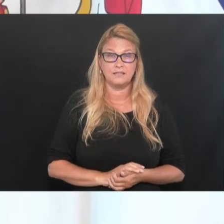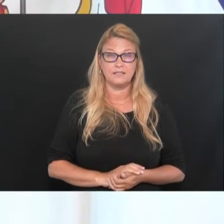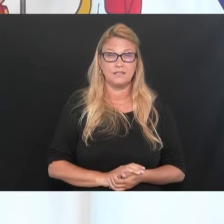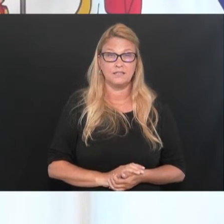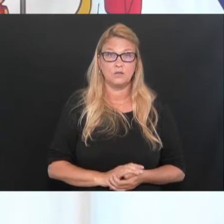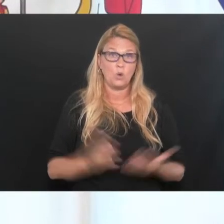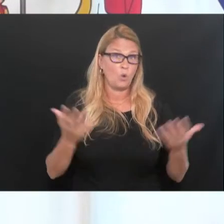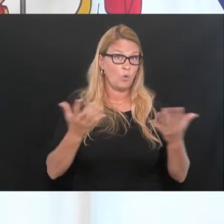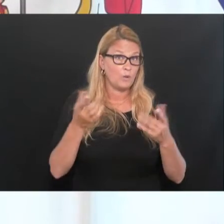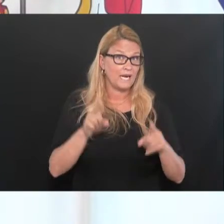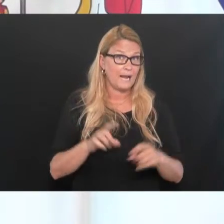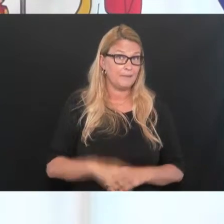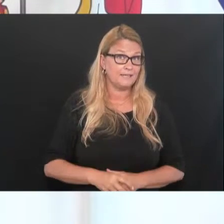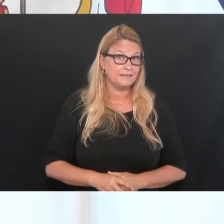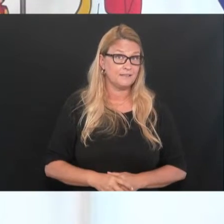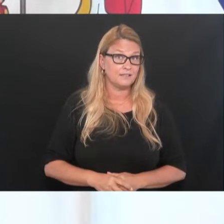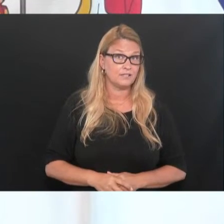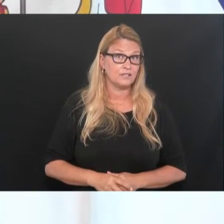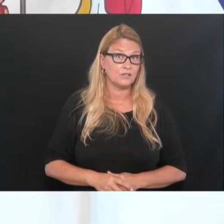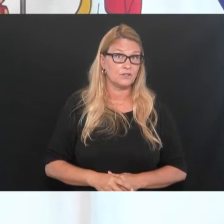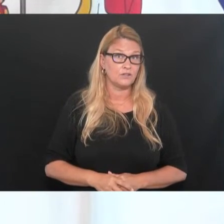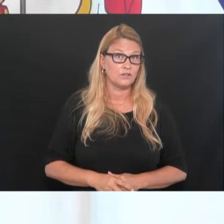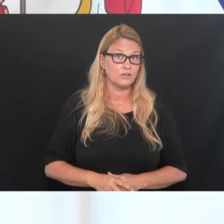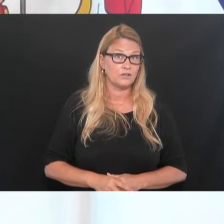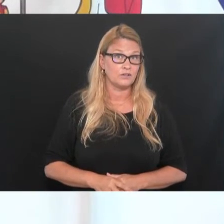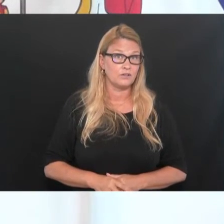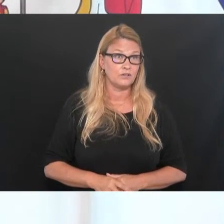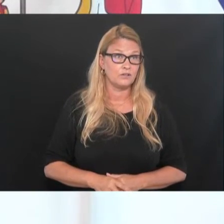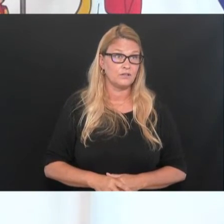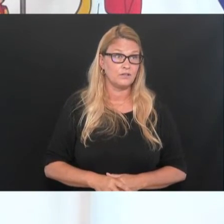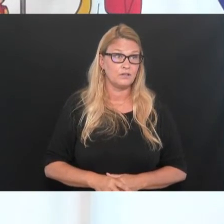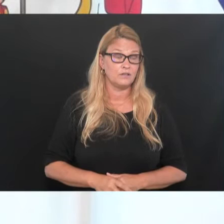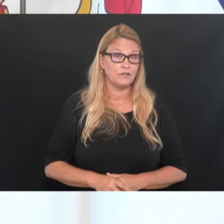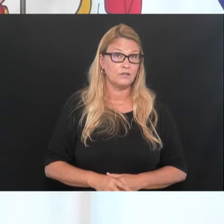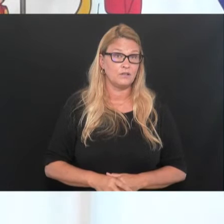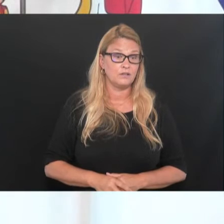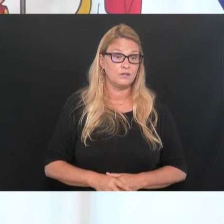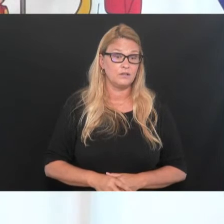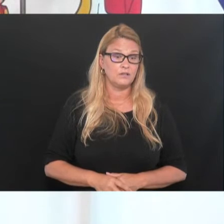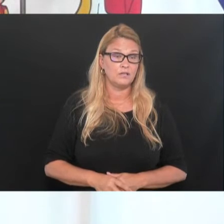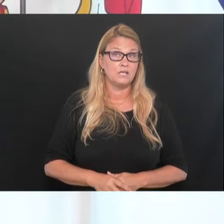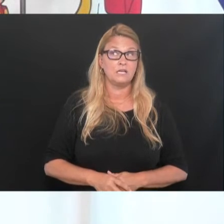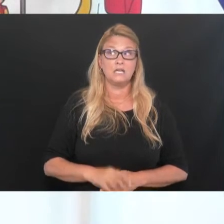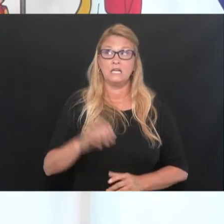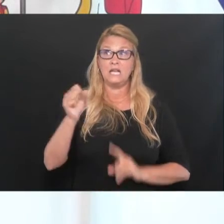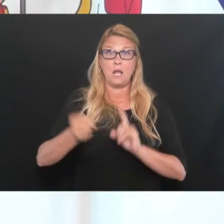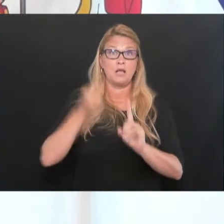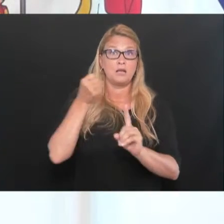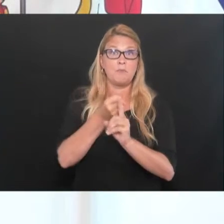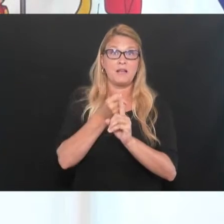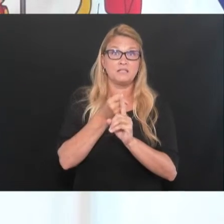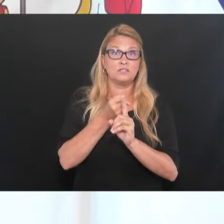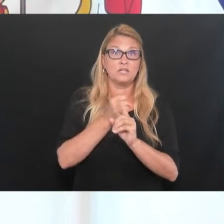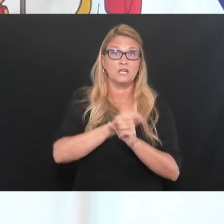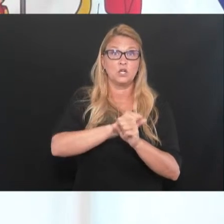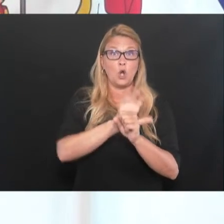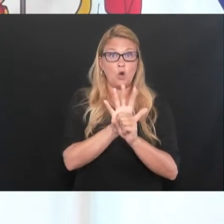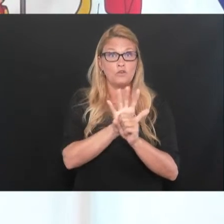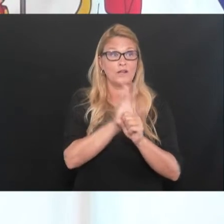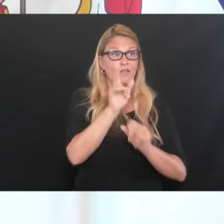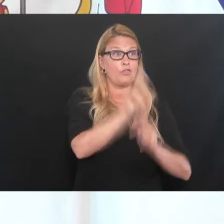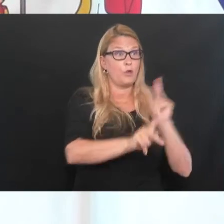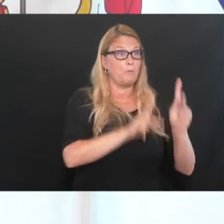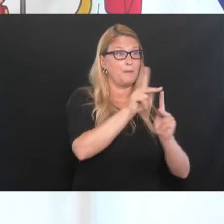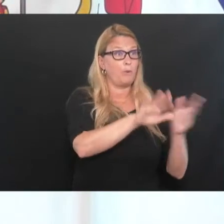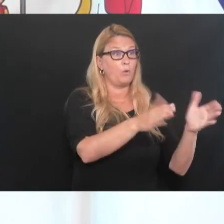trick? All of a sudden we'd have a landslide of problems with variants and they'd be dying like